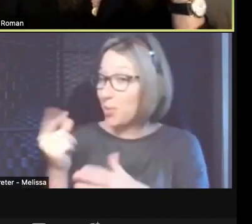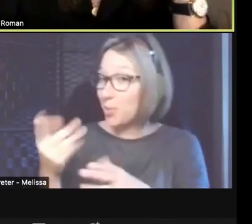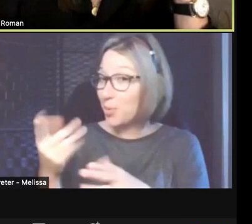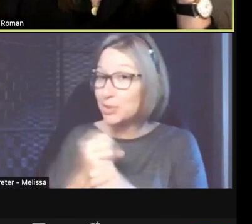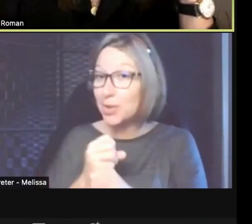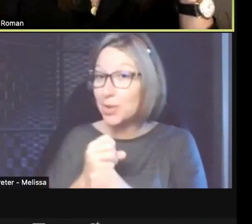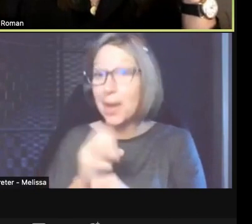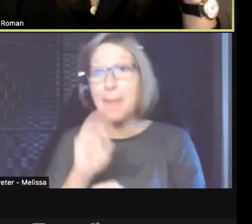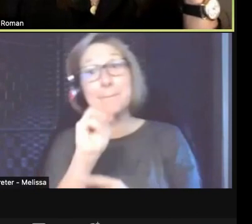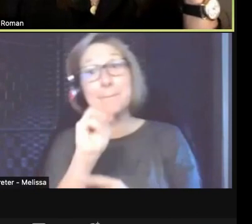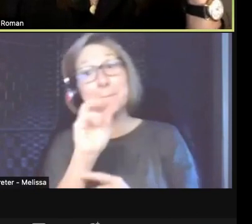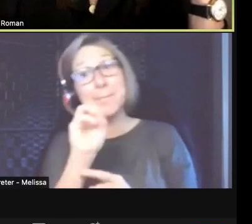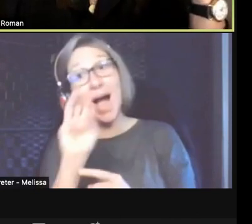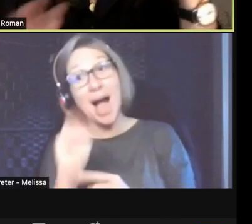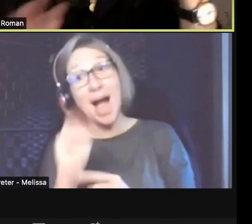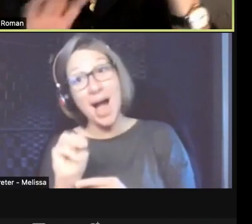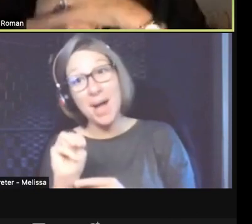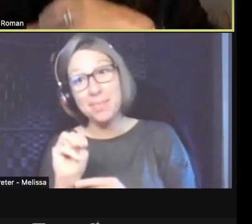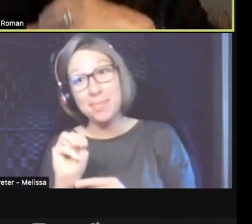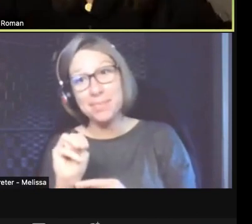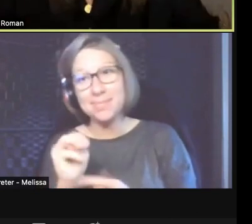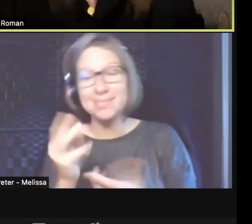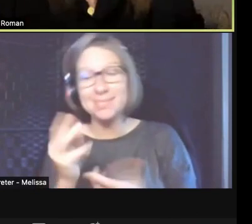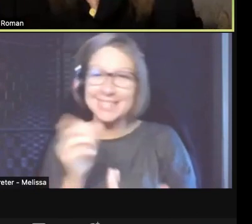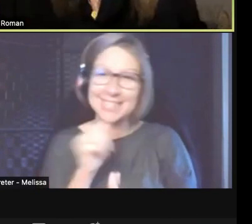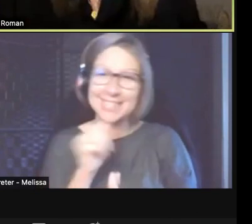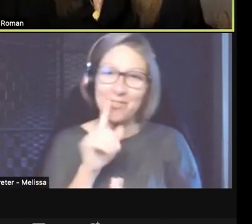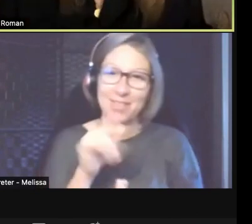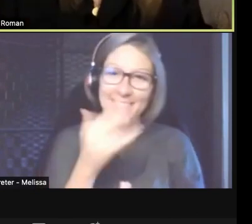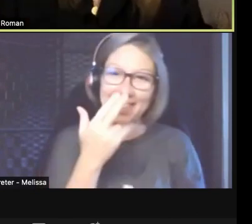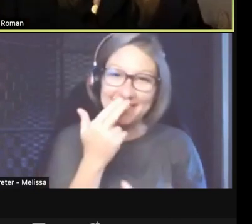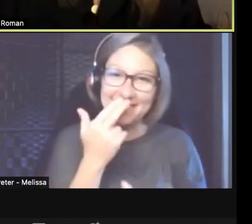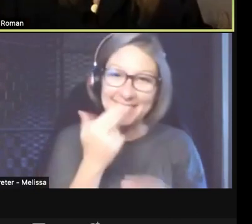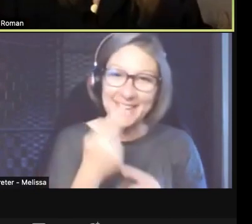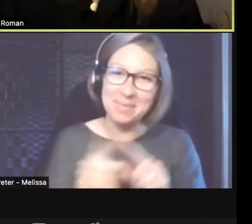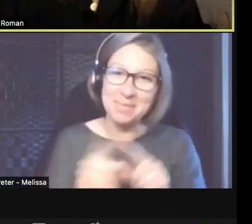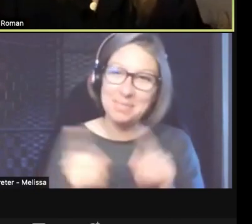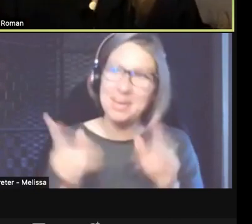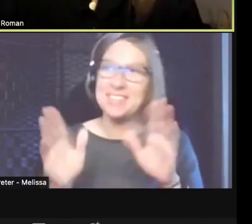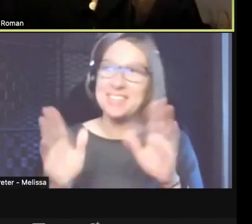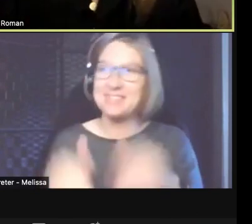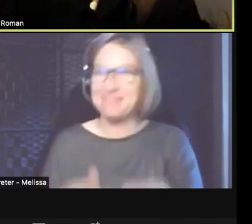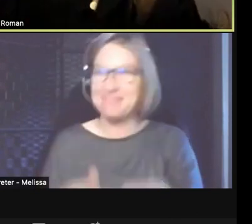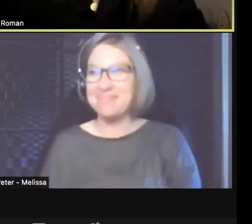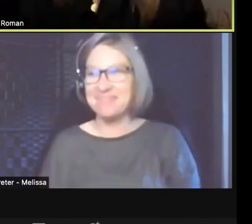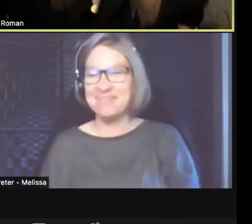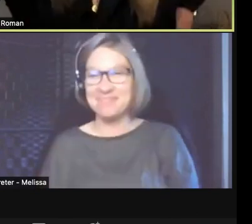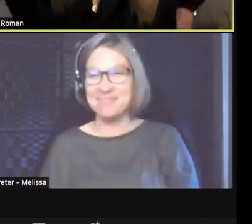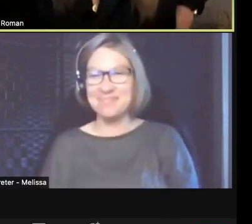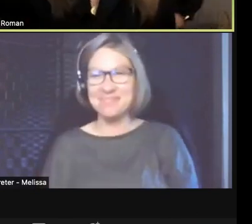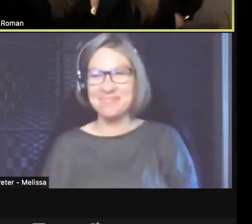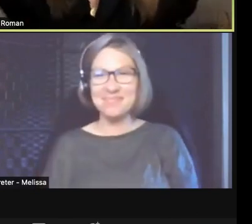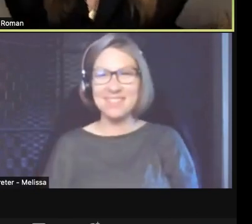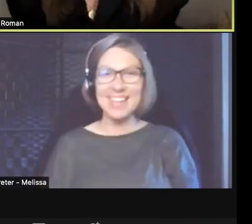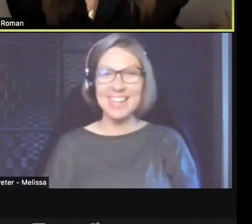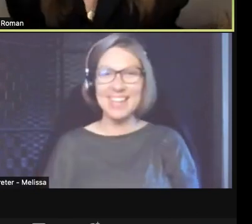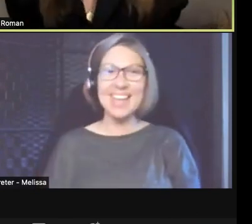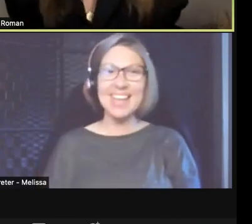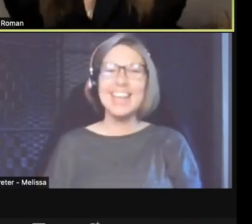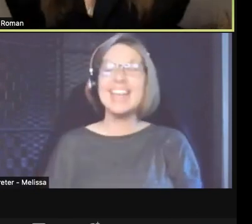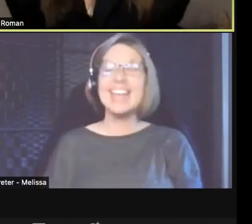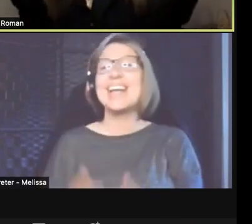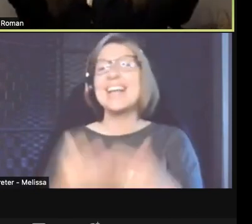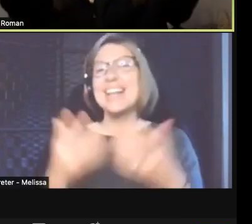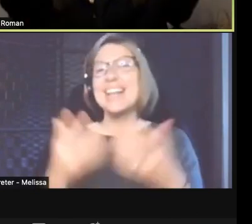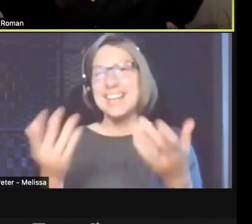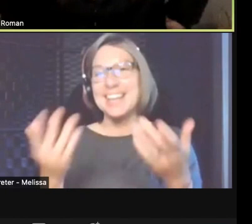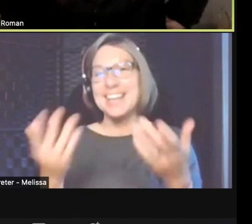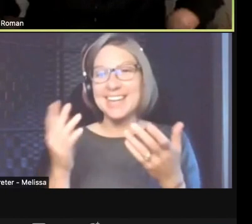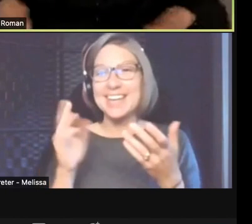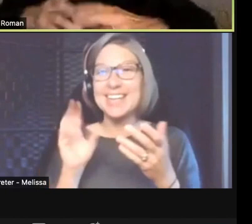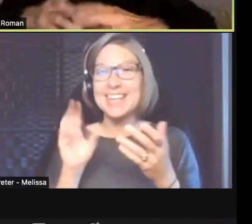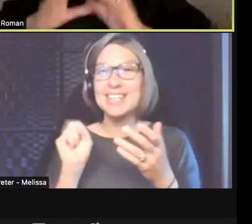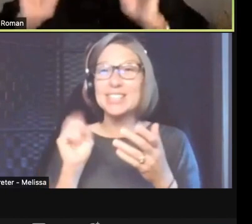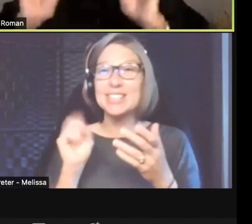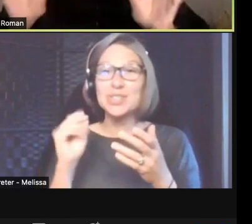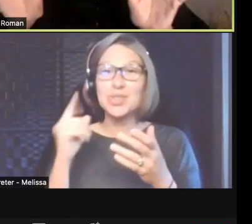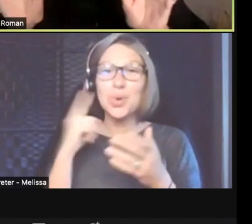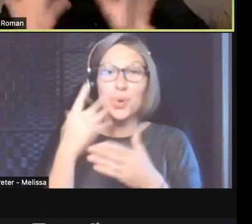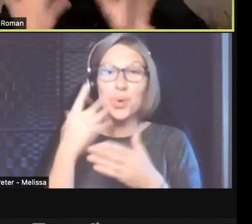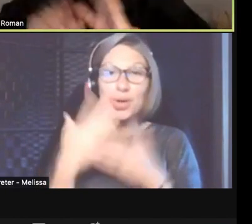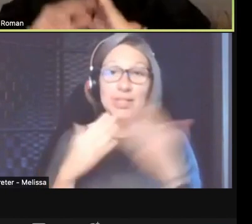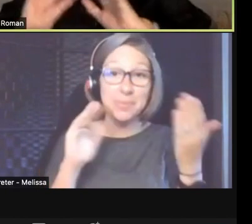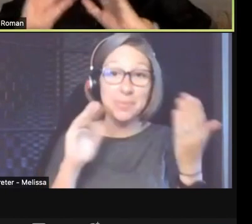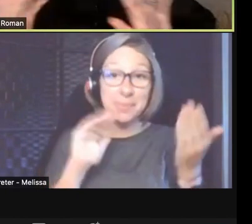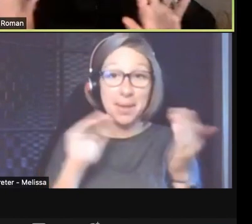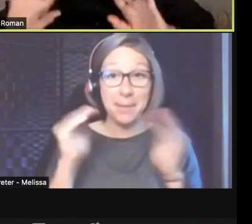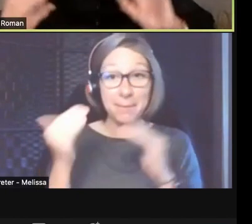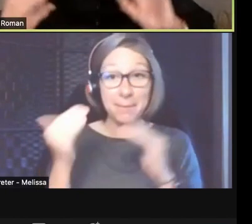Okay, it really isn't that funny, is it? So, but I want to say that it's very. So you heard some good comparative thought